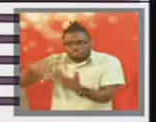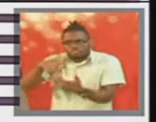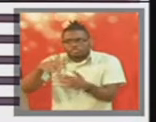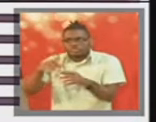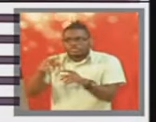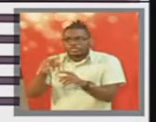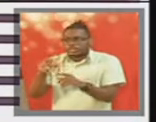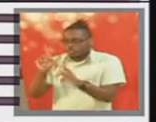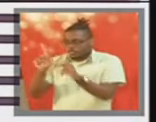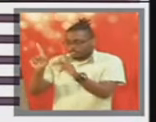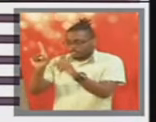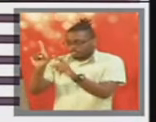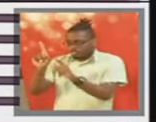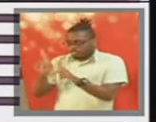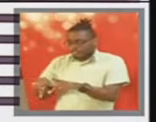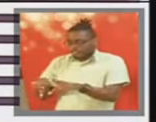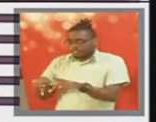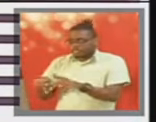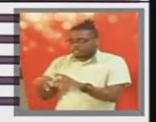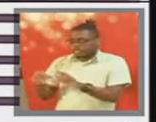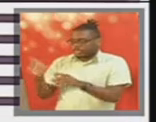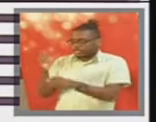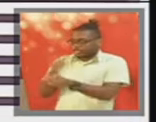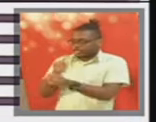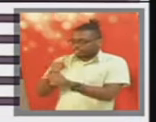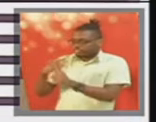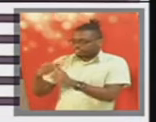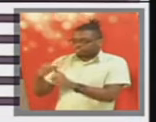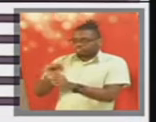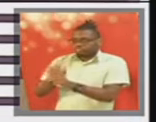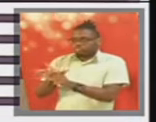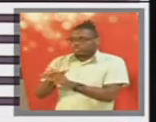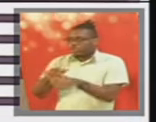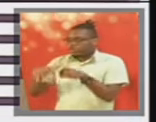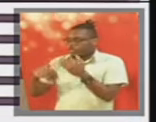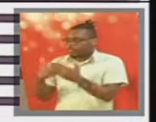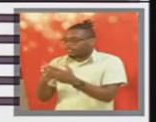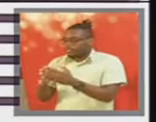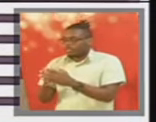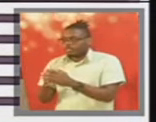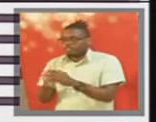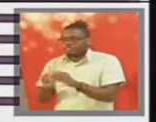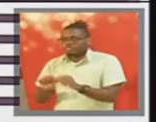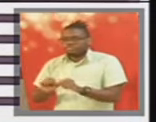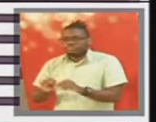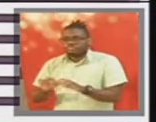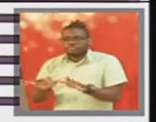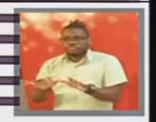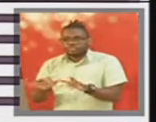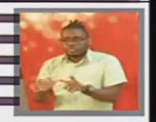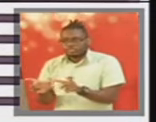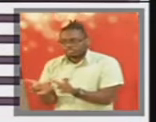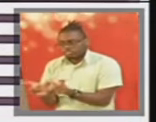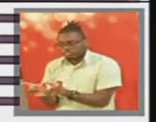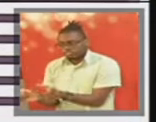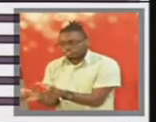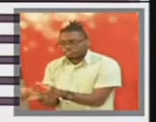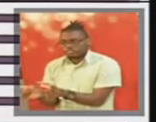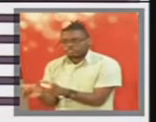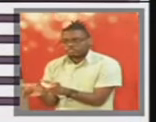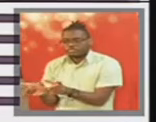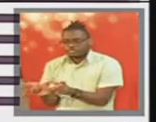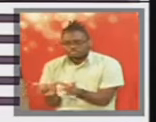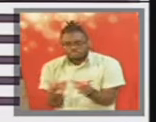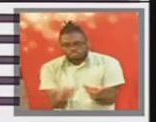the opportunity to restrict the movement of those individuals and restrict the opportunity for those individuals to interact